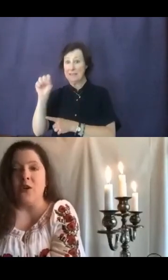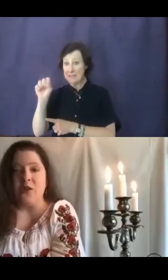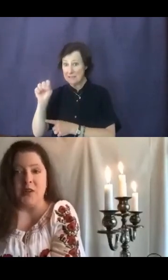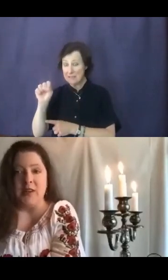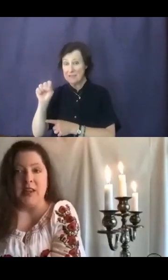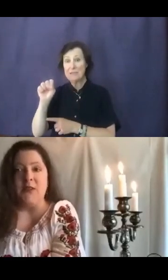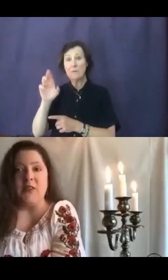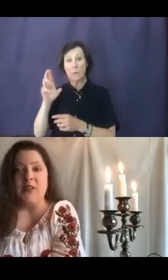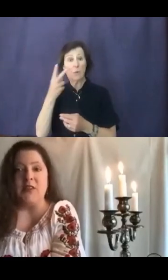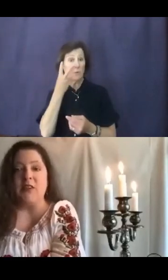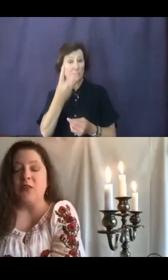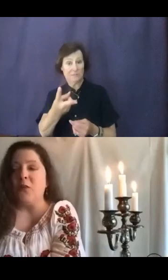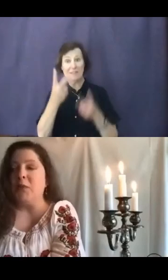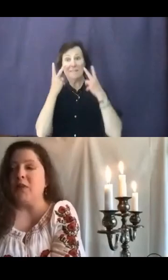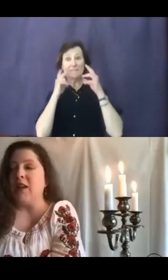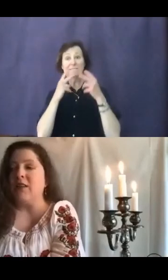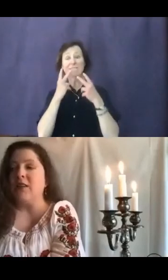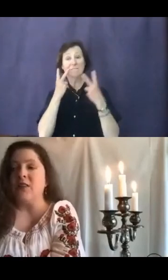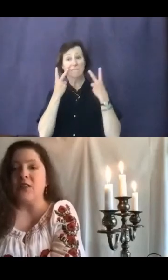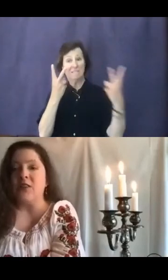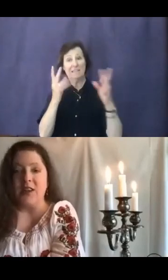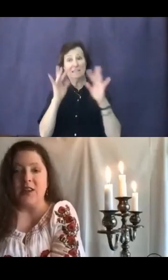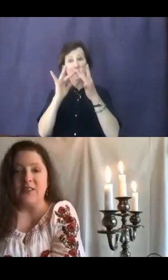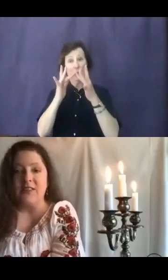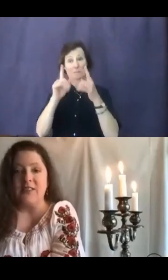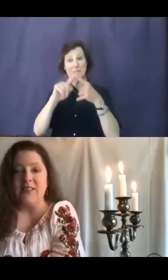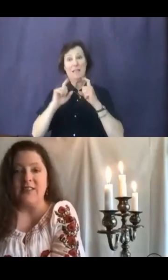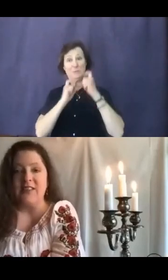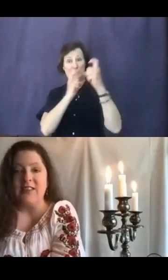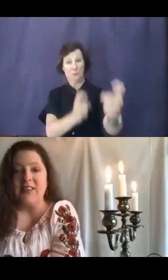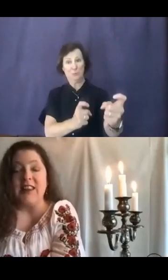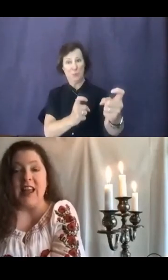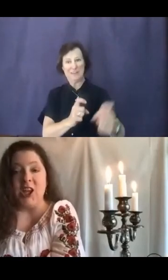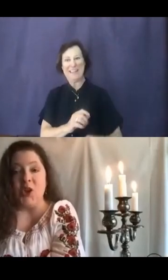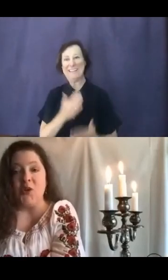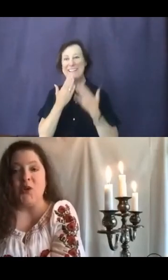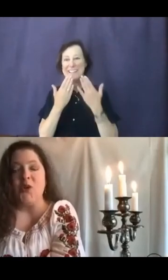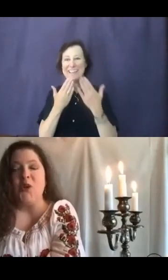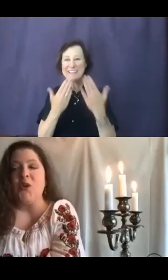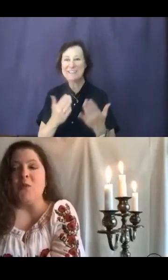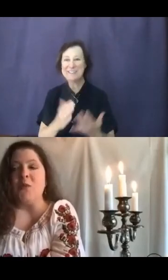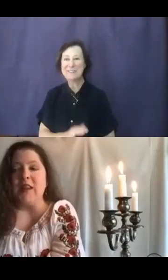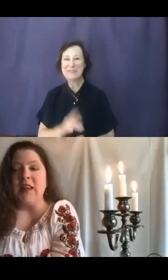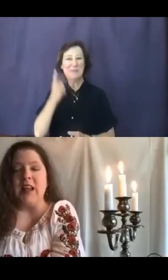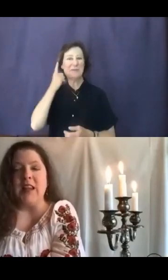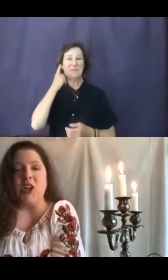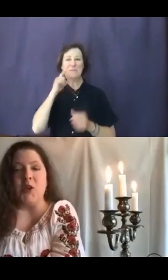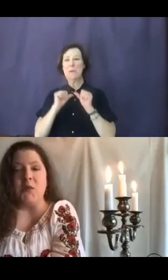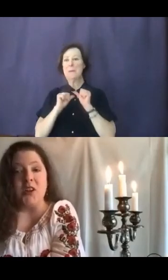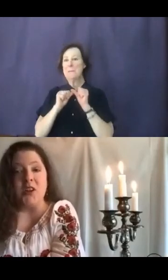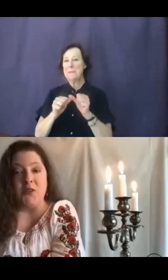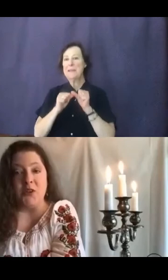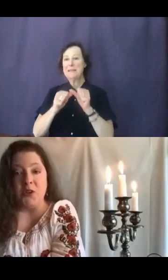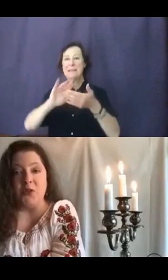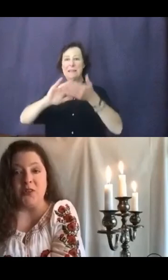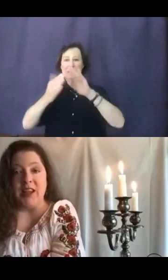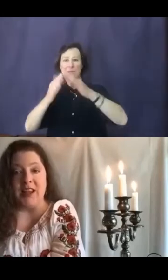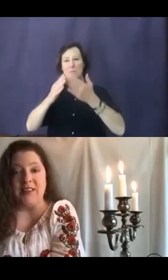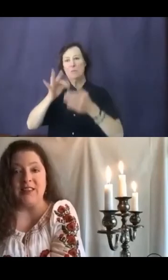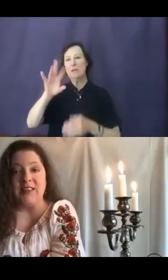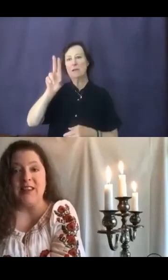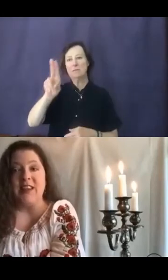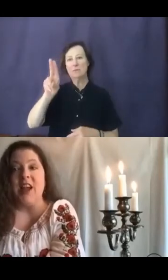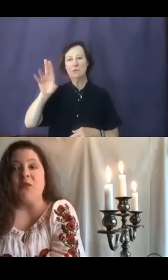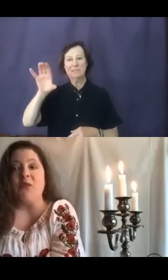as you can see, visit the website to donate. Thank you for maintaining the community of